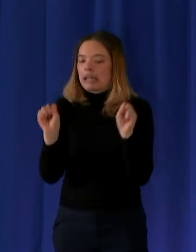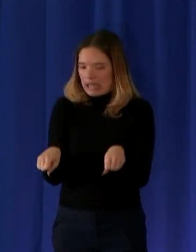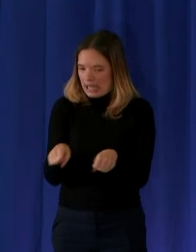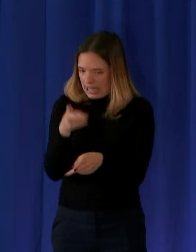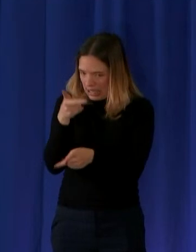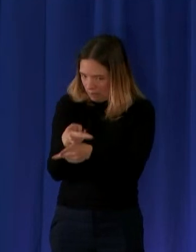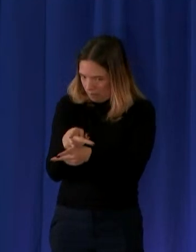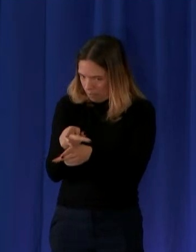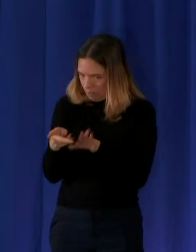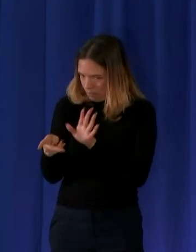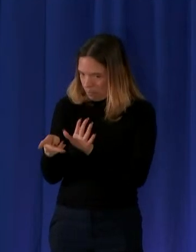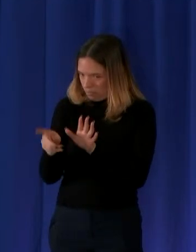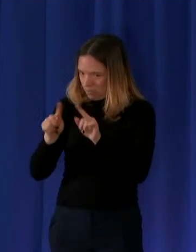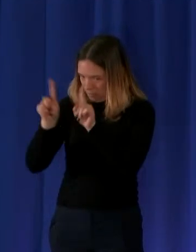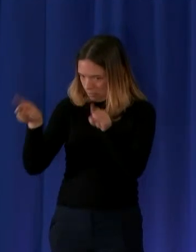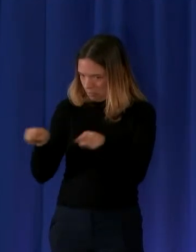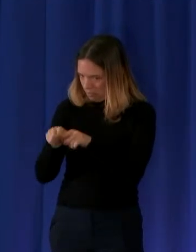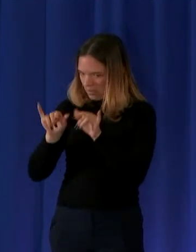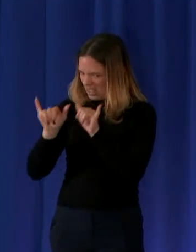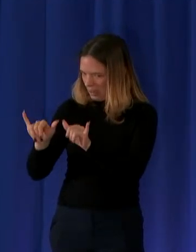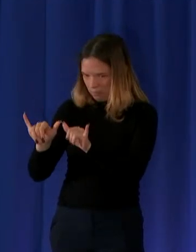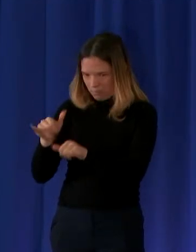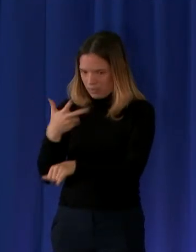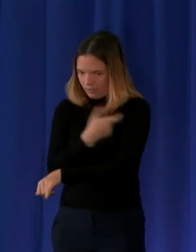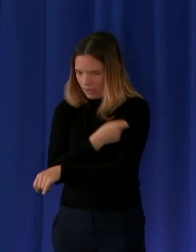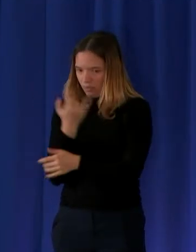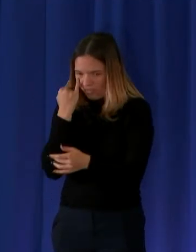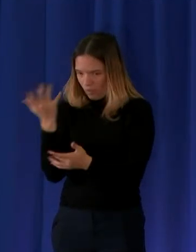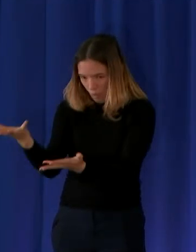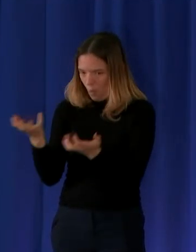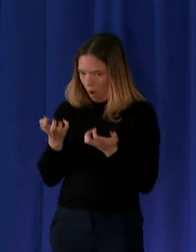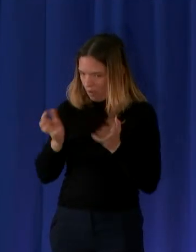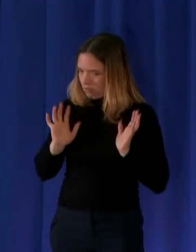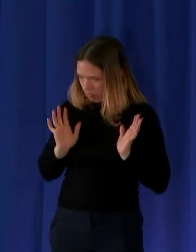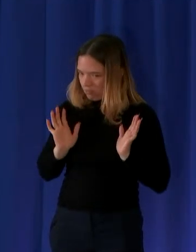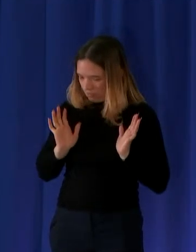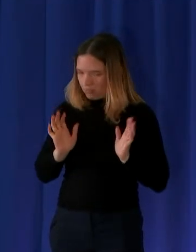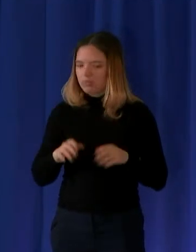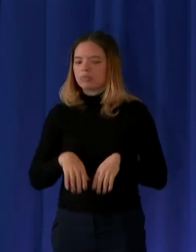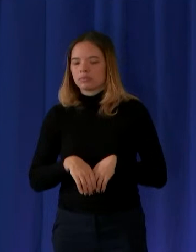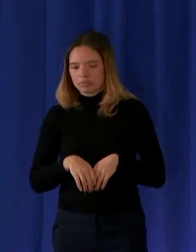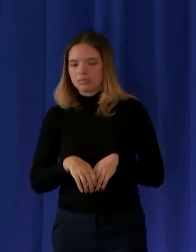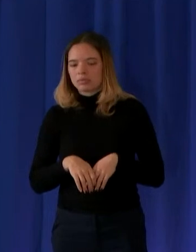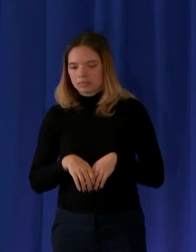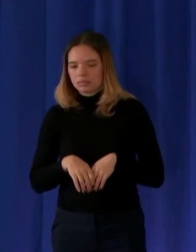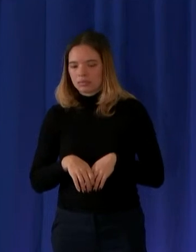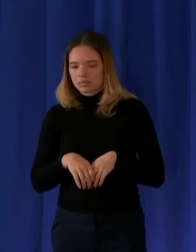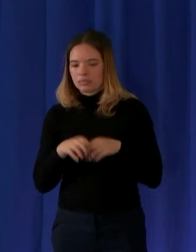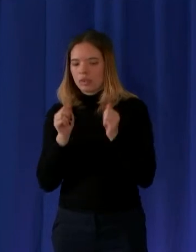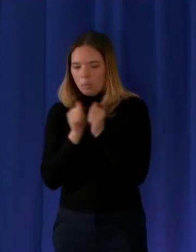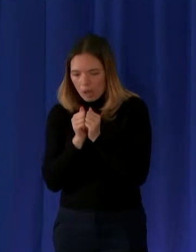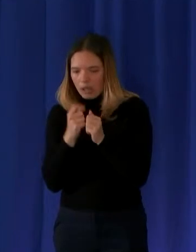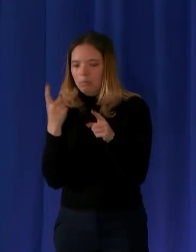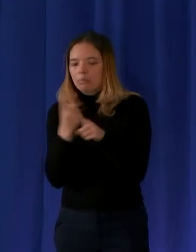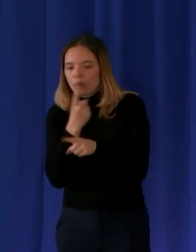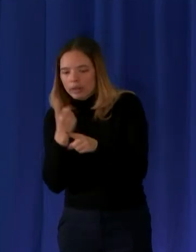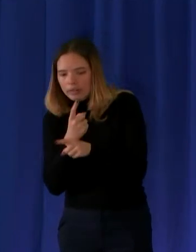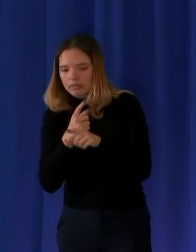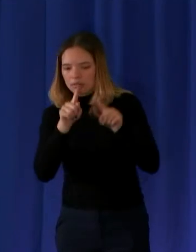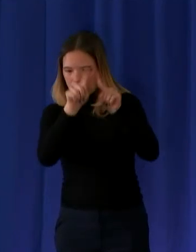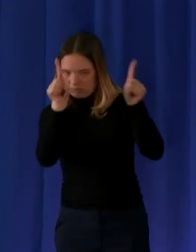vaccination requirements in place at their establishment with